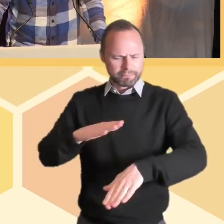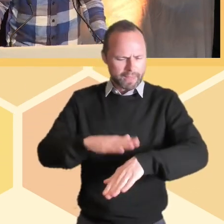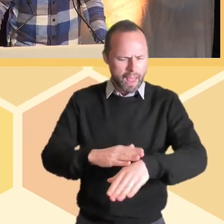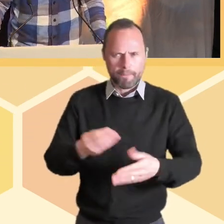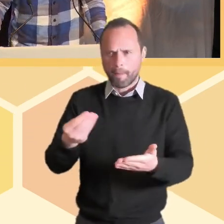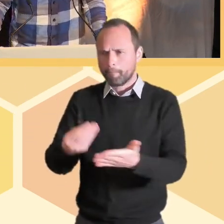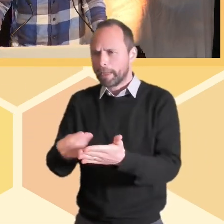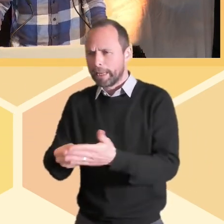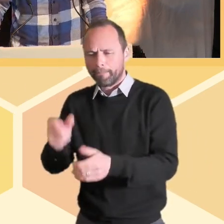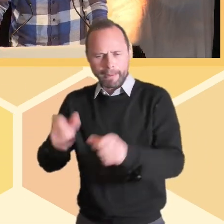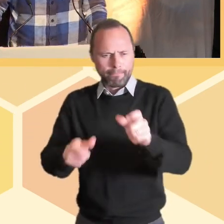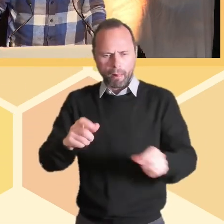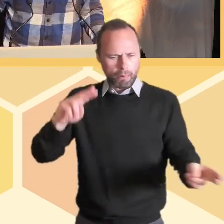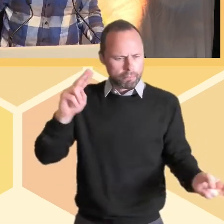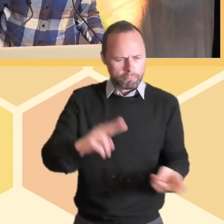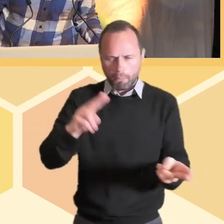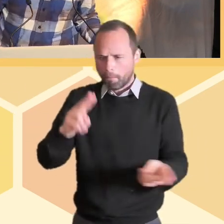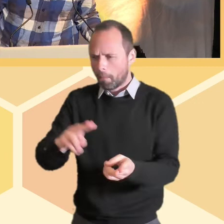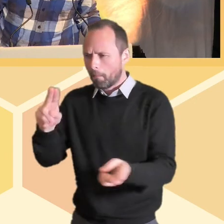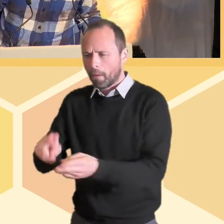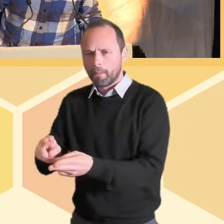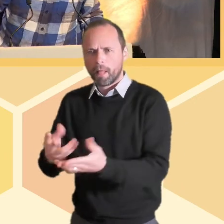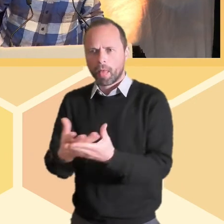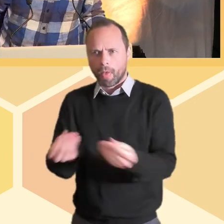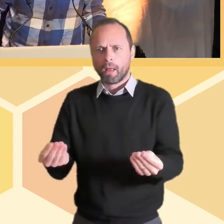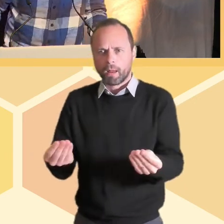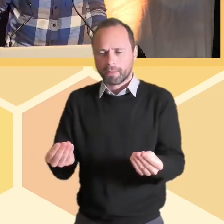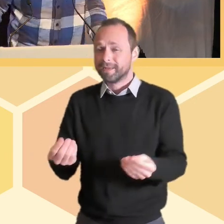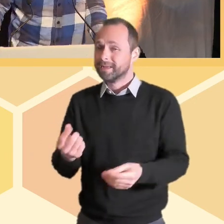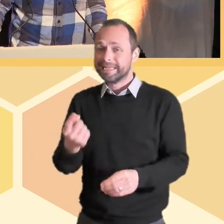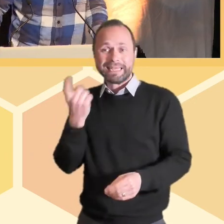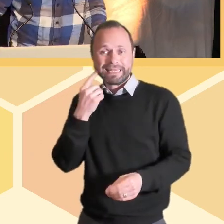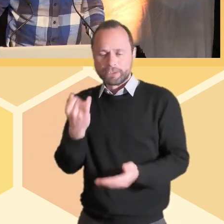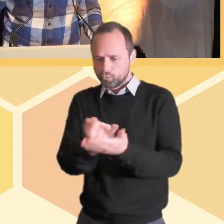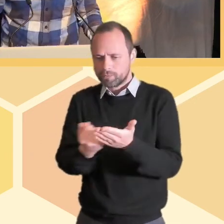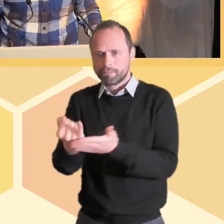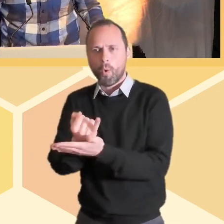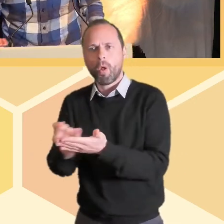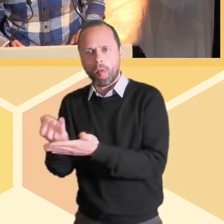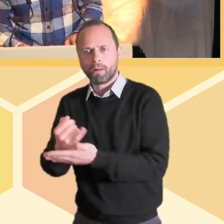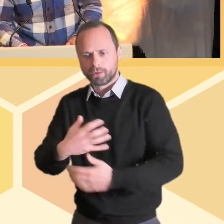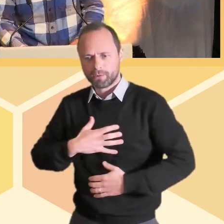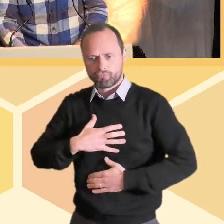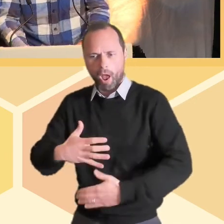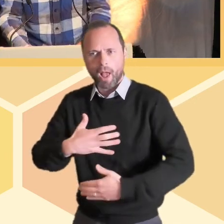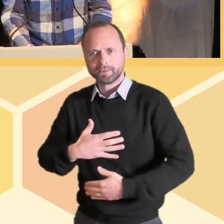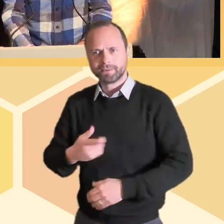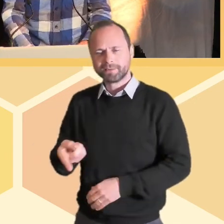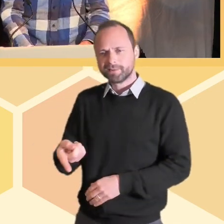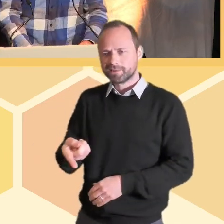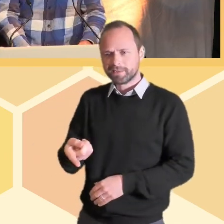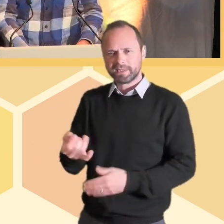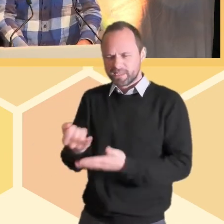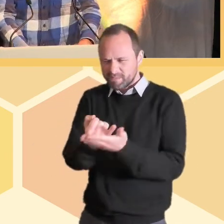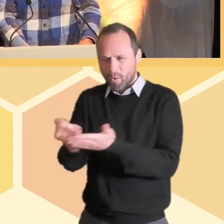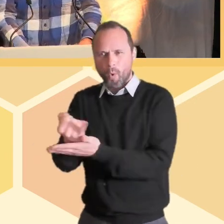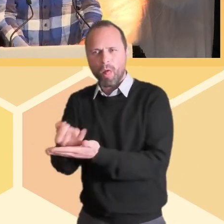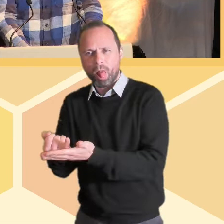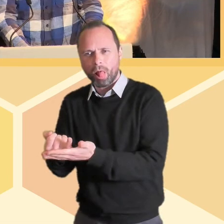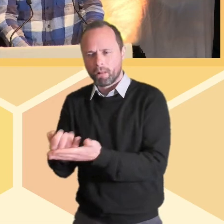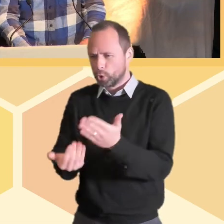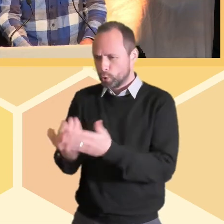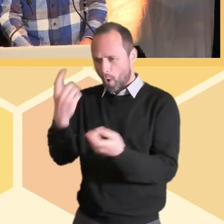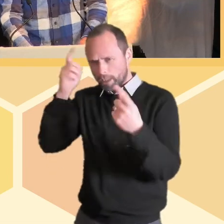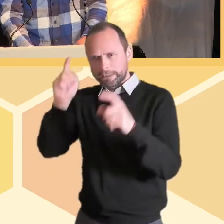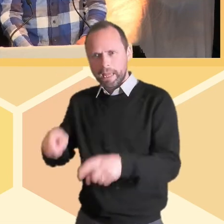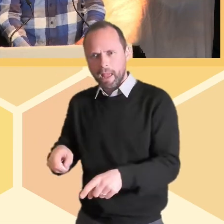and people are running out, we can rig the system against wonder and surprise. We can sabotage the hard work